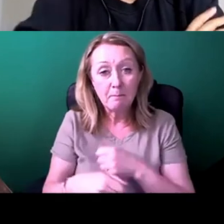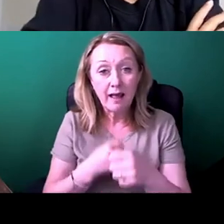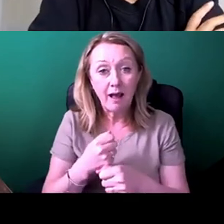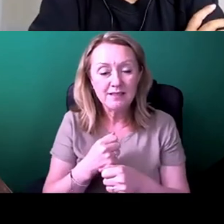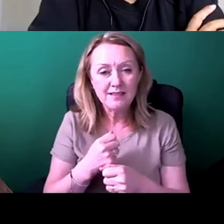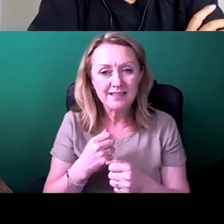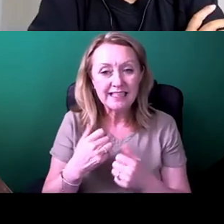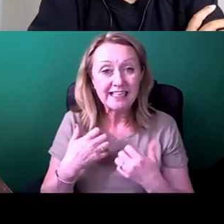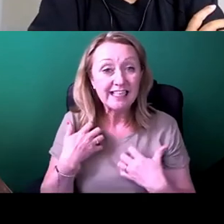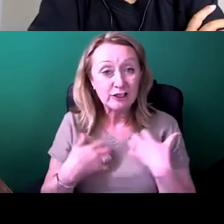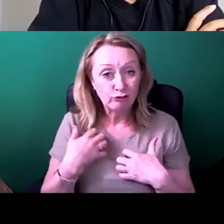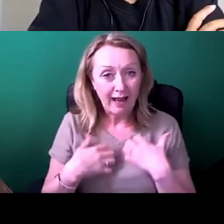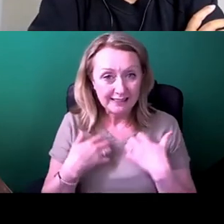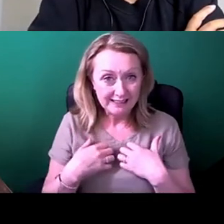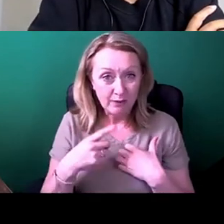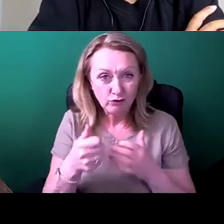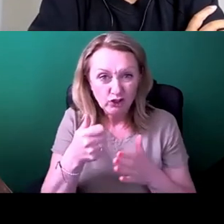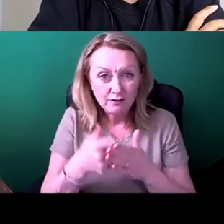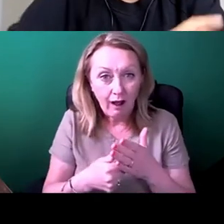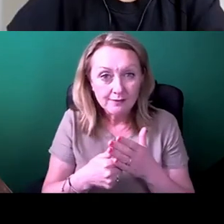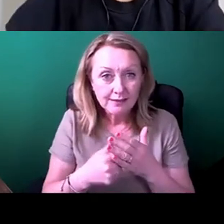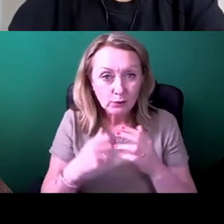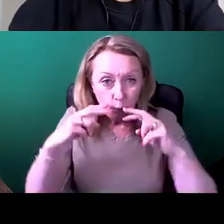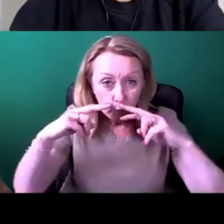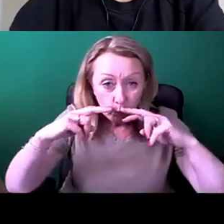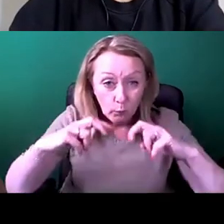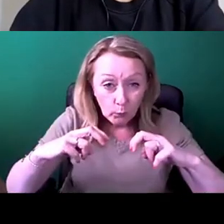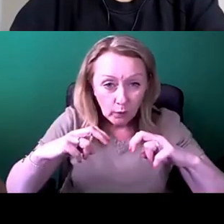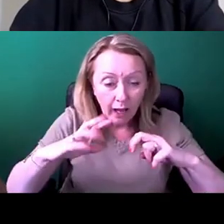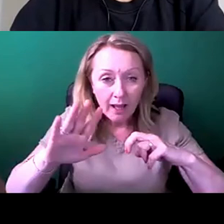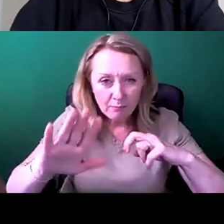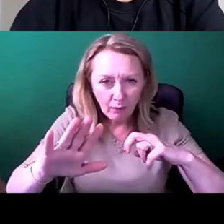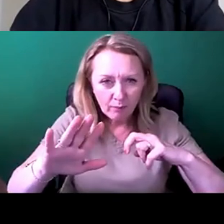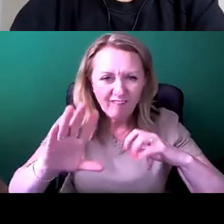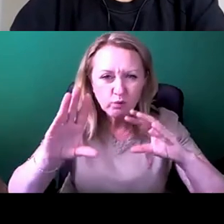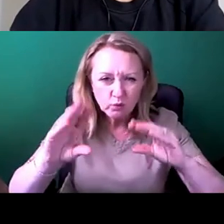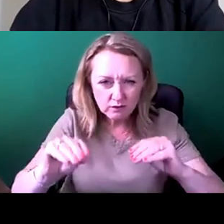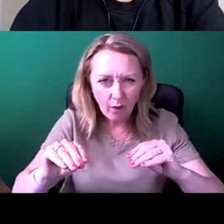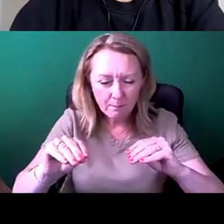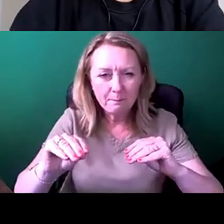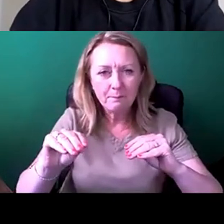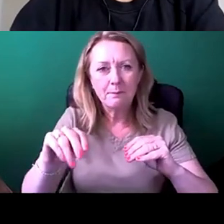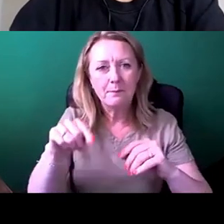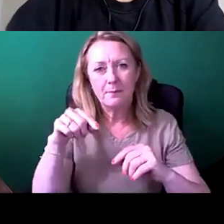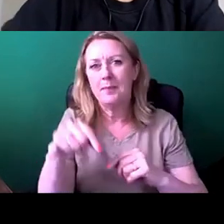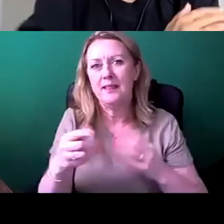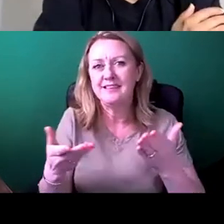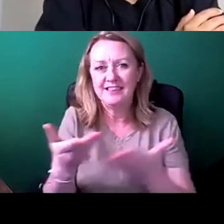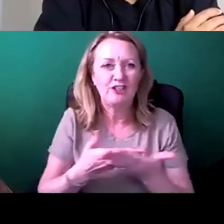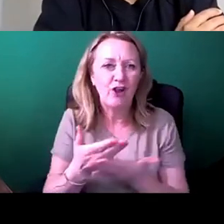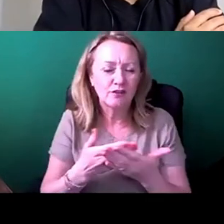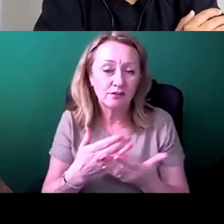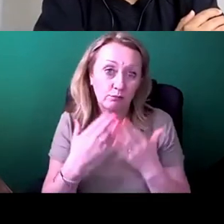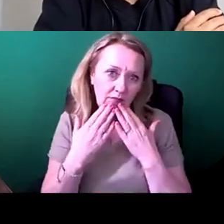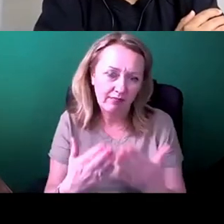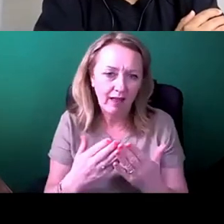onion. But unfortunately today, we have to stop the discussion there. So thank you to the panel. I'll